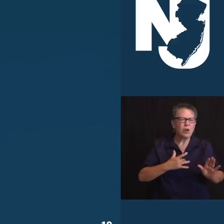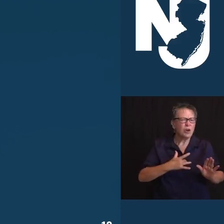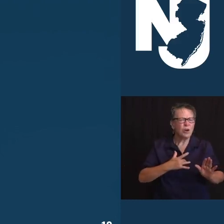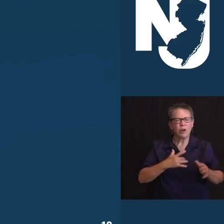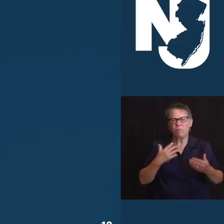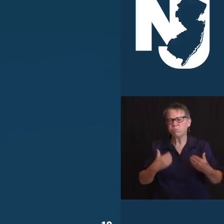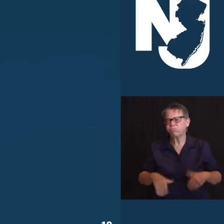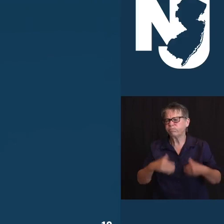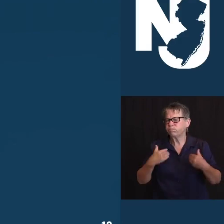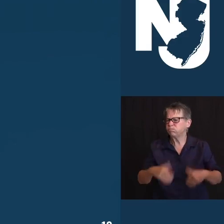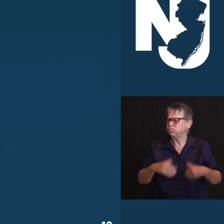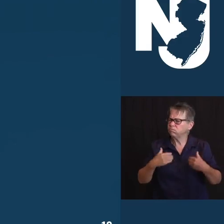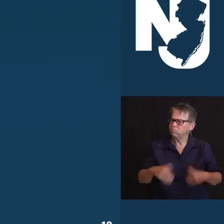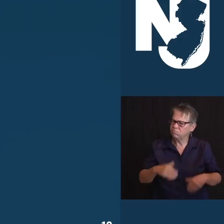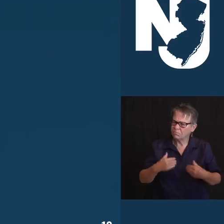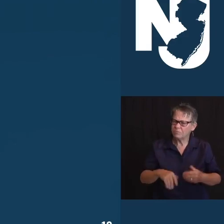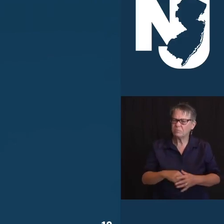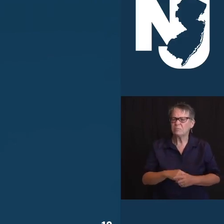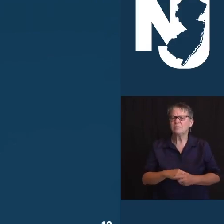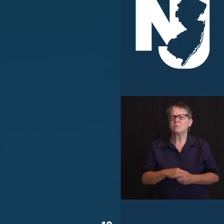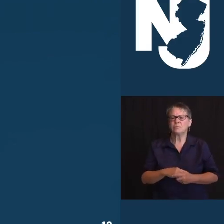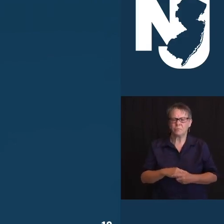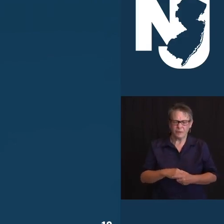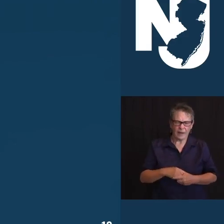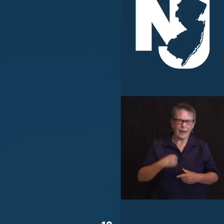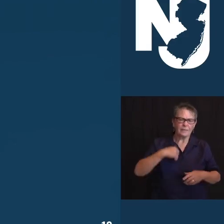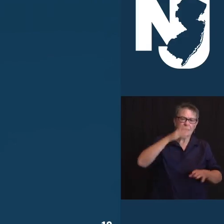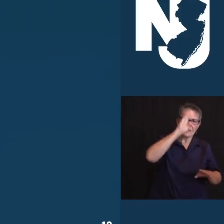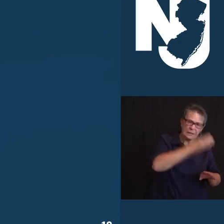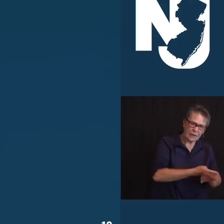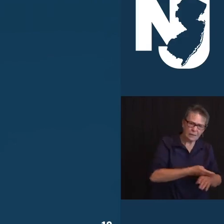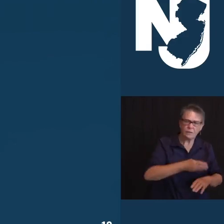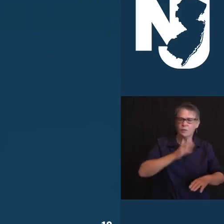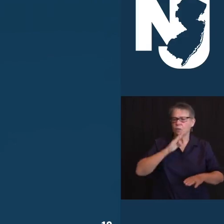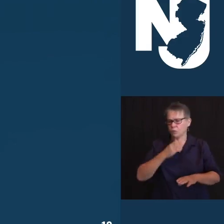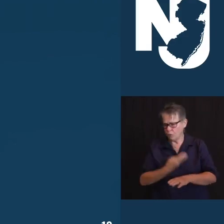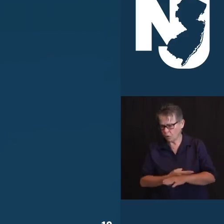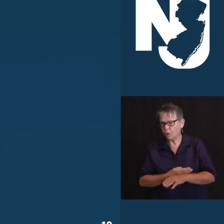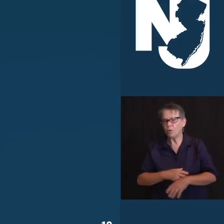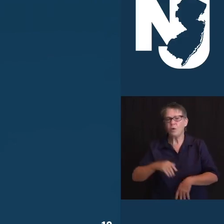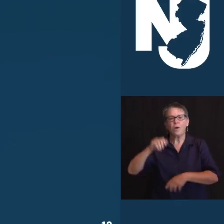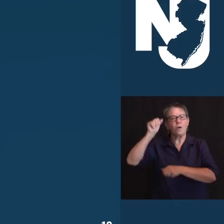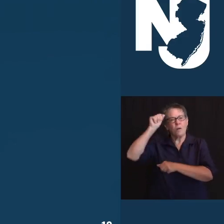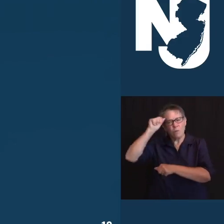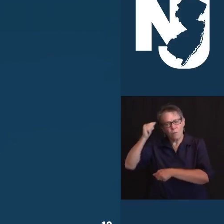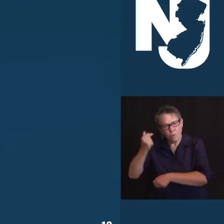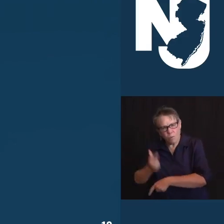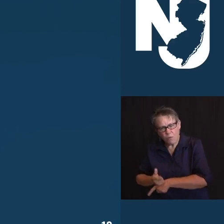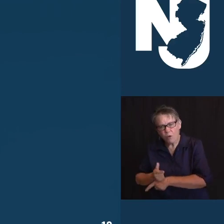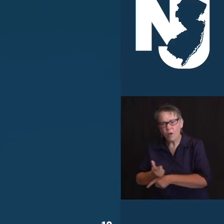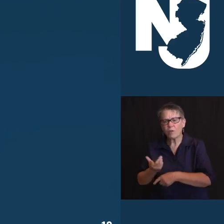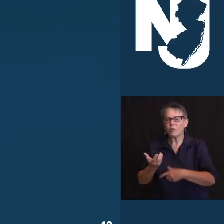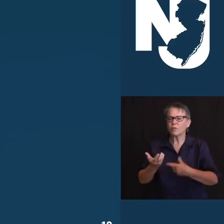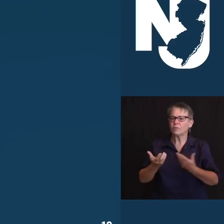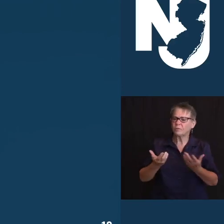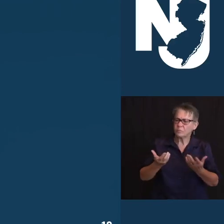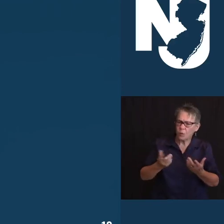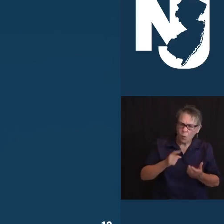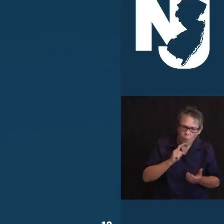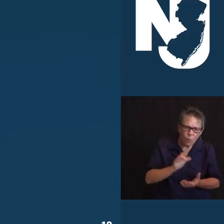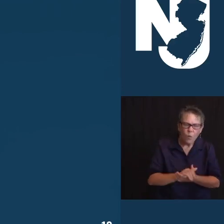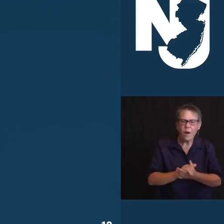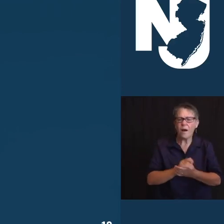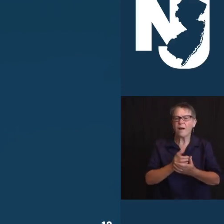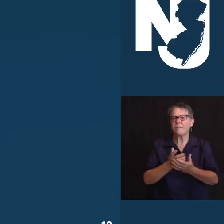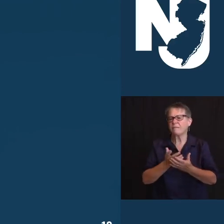as well as his brother George, his nieces Crystal, Brittany, Kachina. He's also survived by his dear